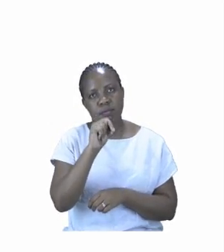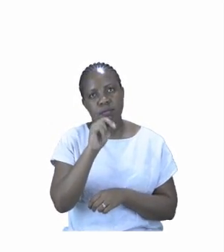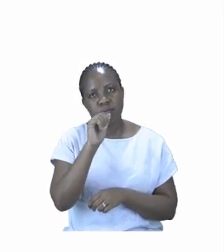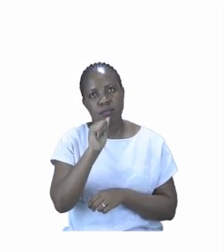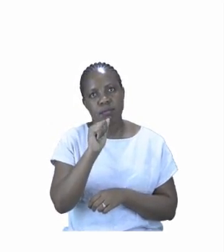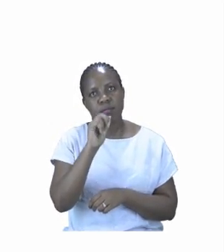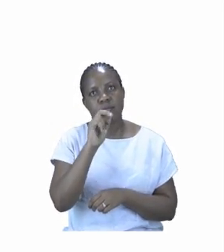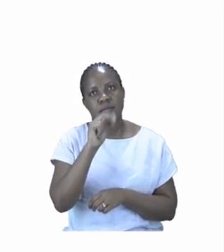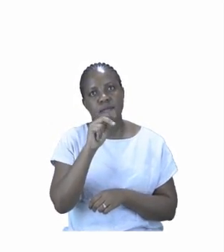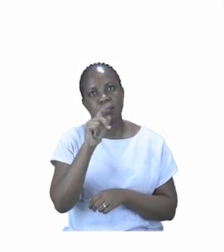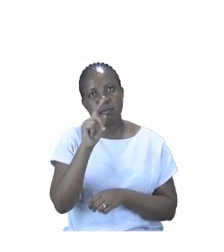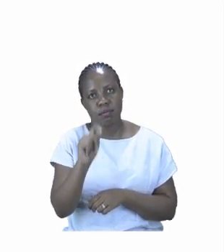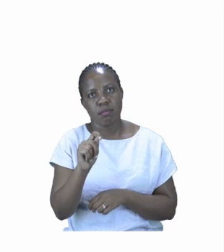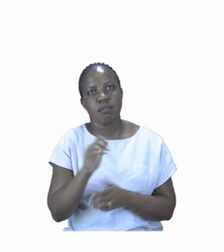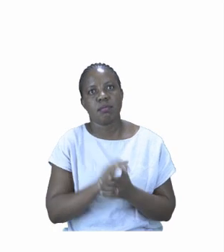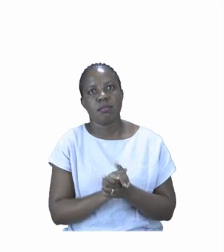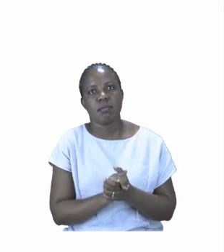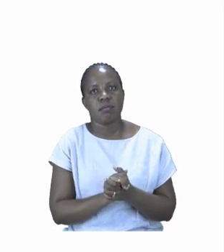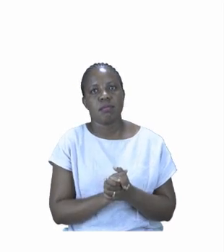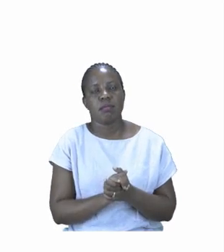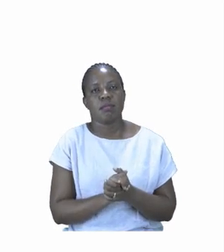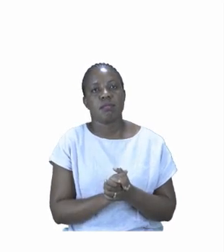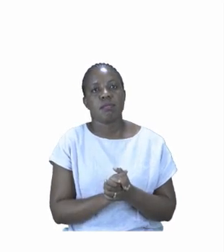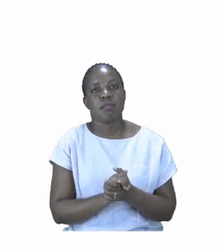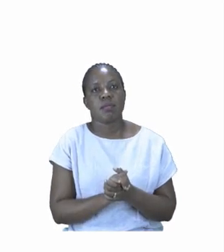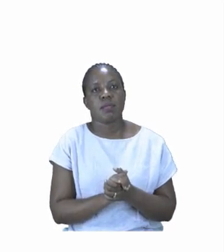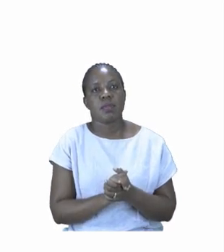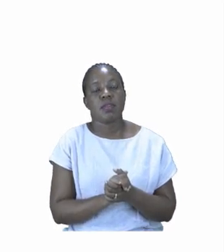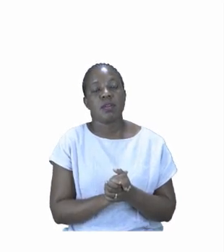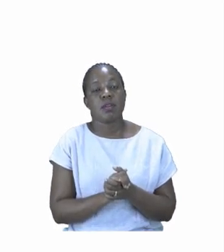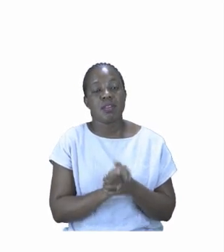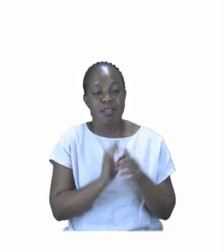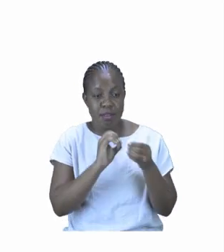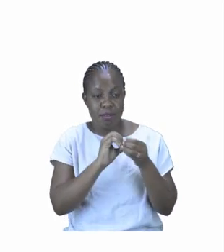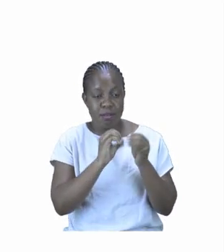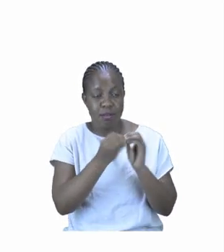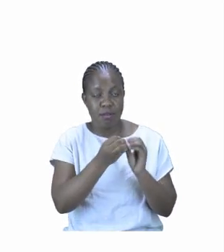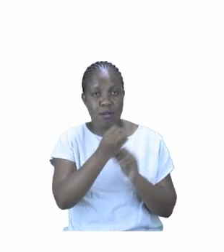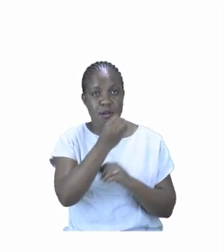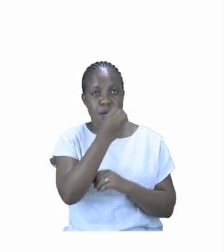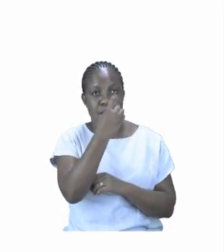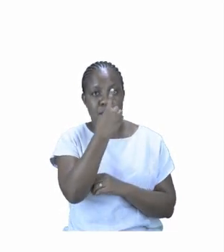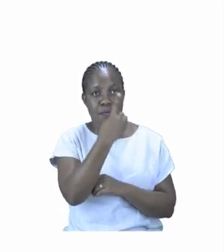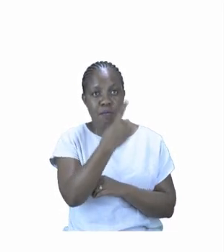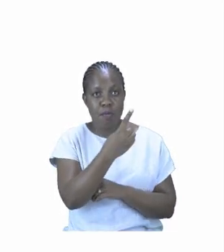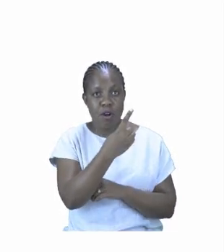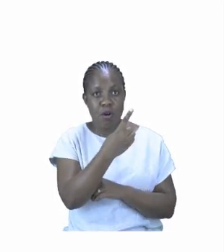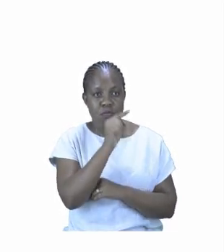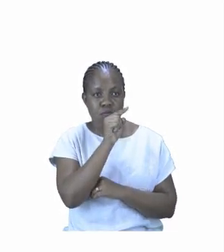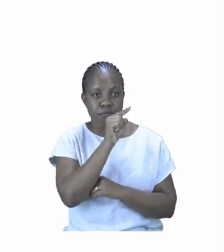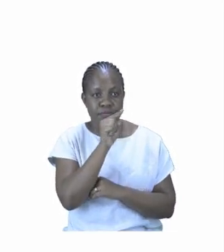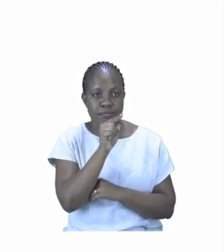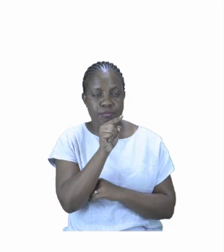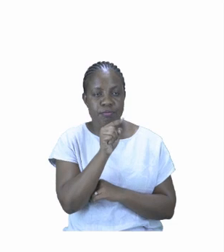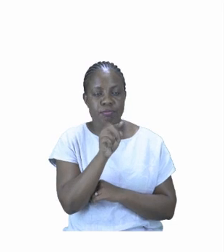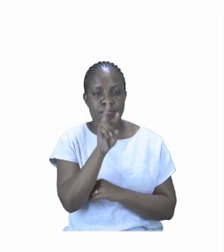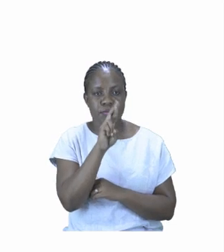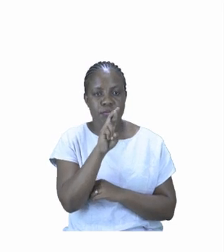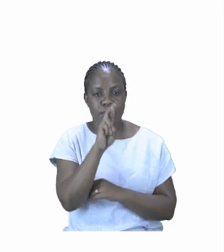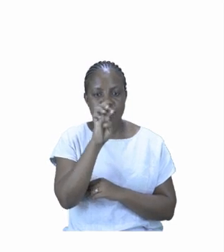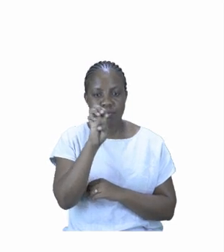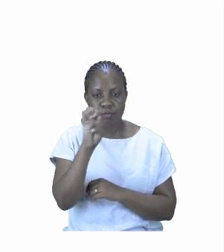there has E. Now, this one is simple because we know that the answer